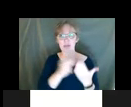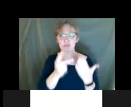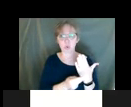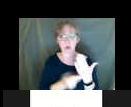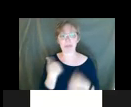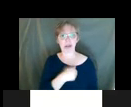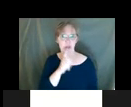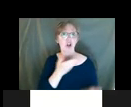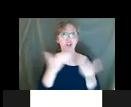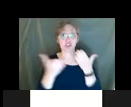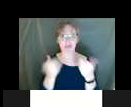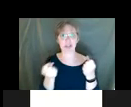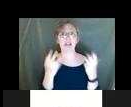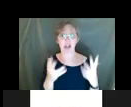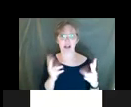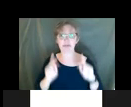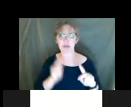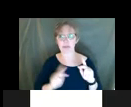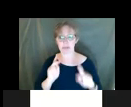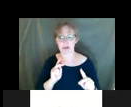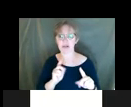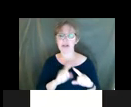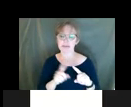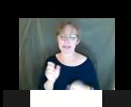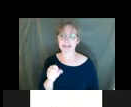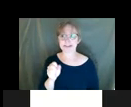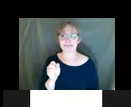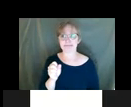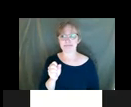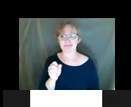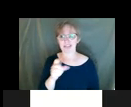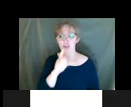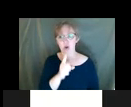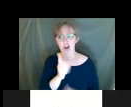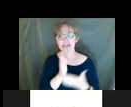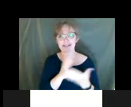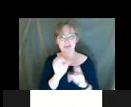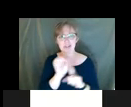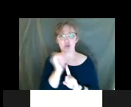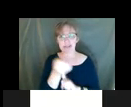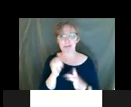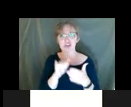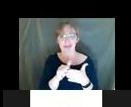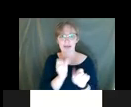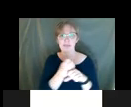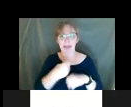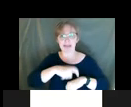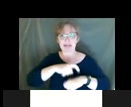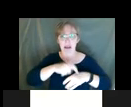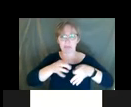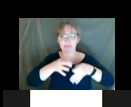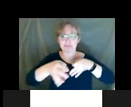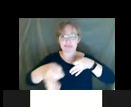of people. But yeah, the extenuating circumstances have made that happen. But that's